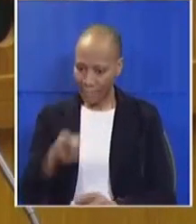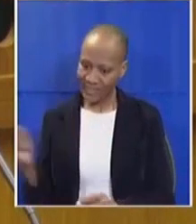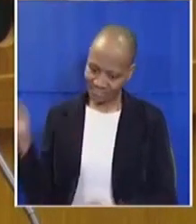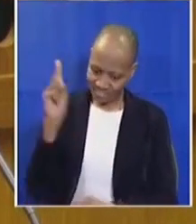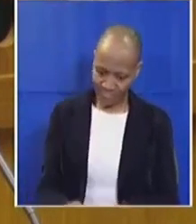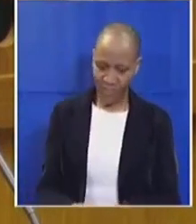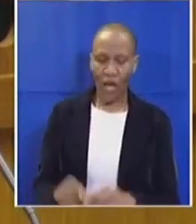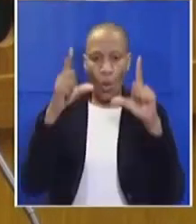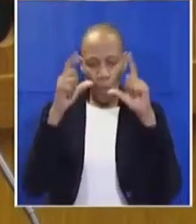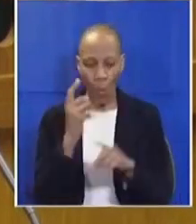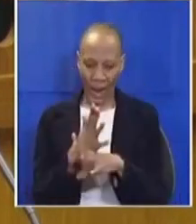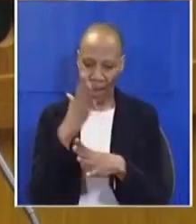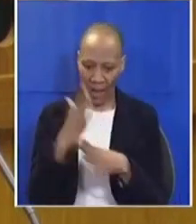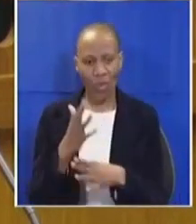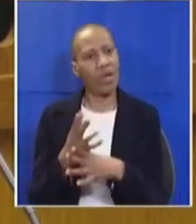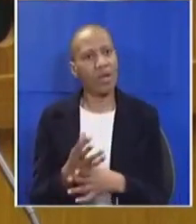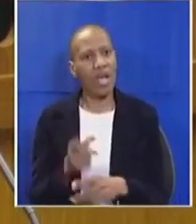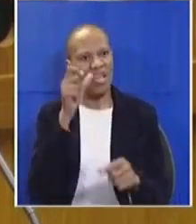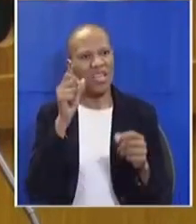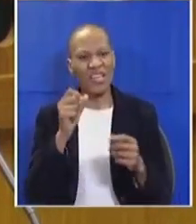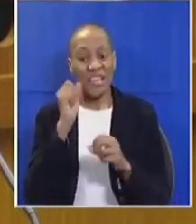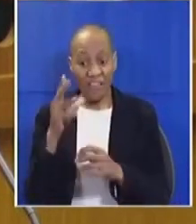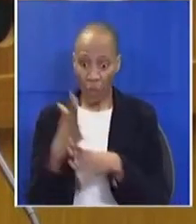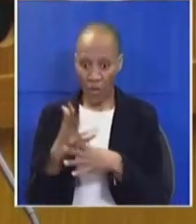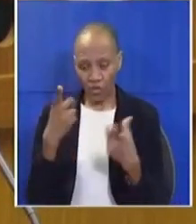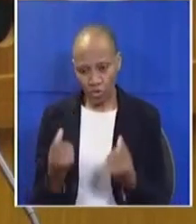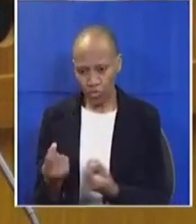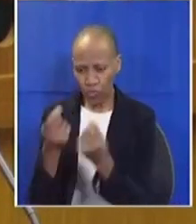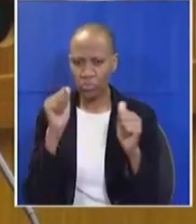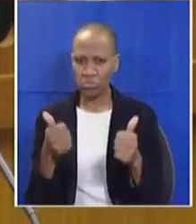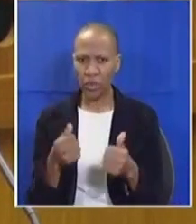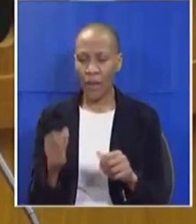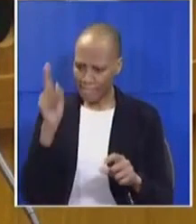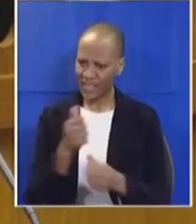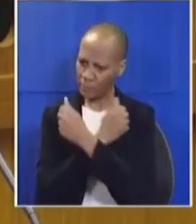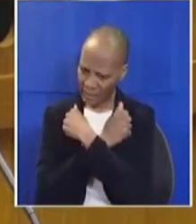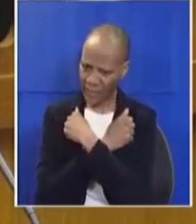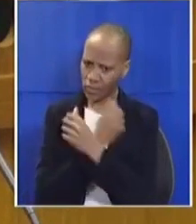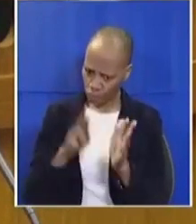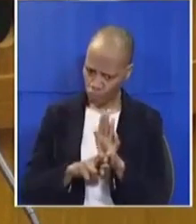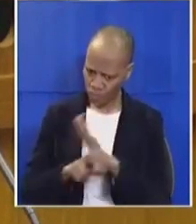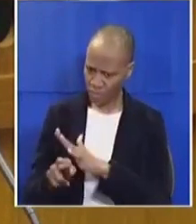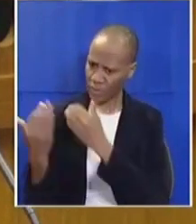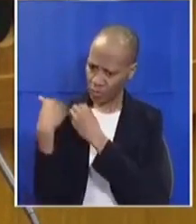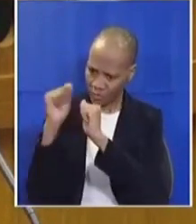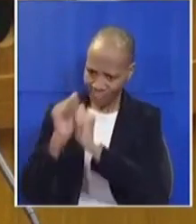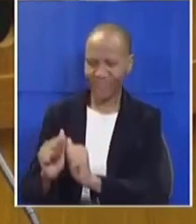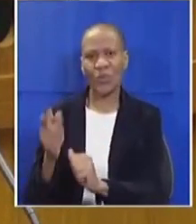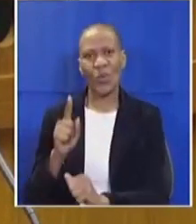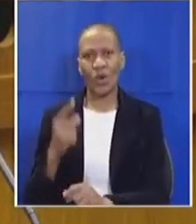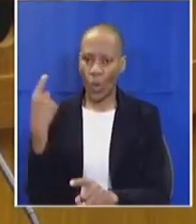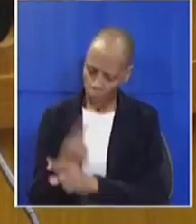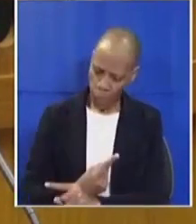work, fees must fall would have not happened. Had you come here to become the parents whose role and responsibility is at